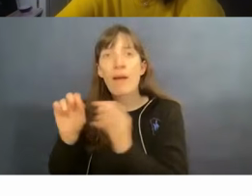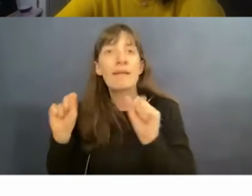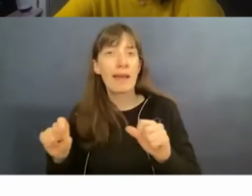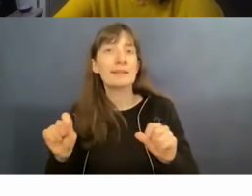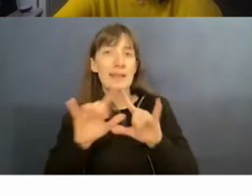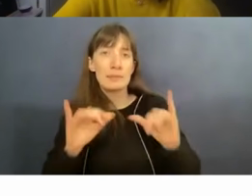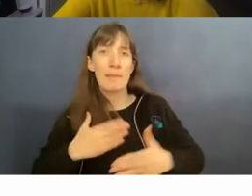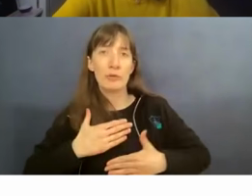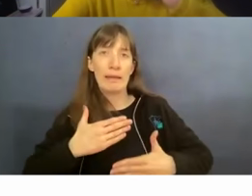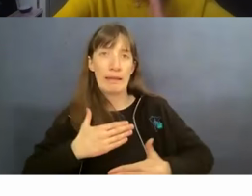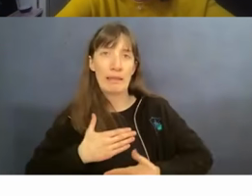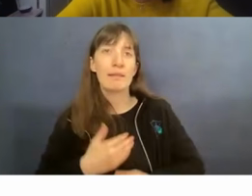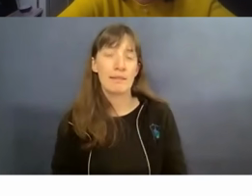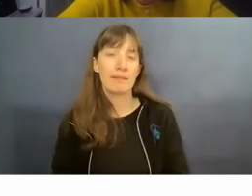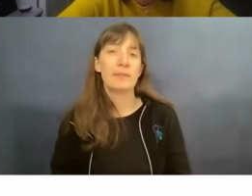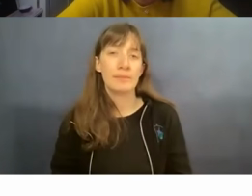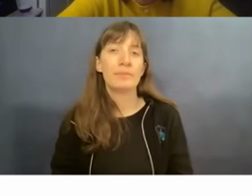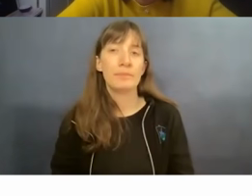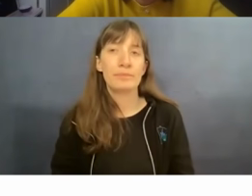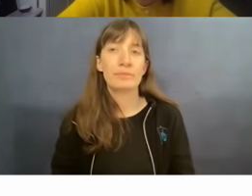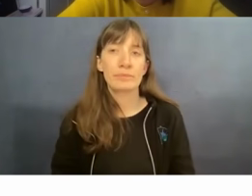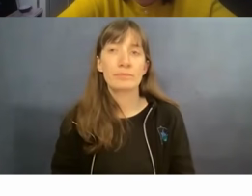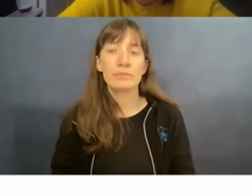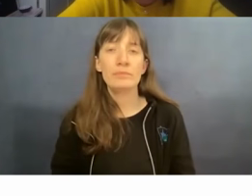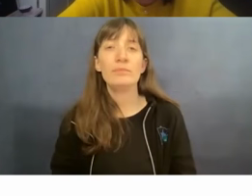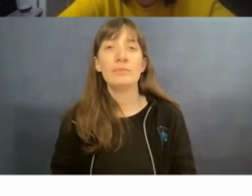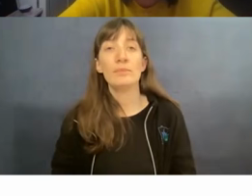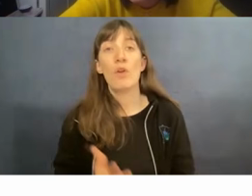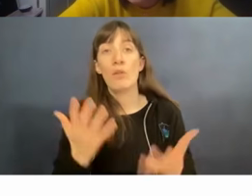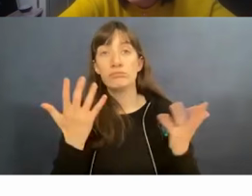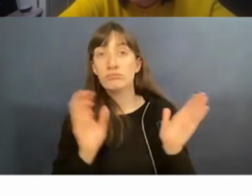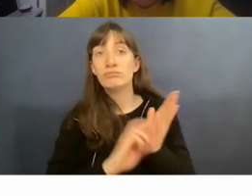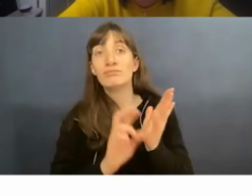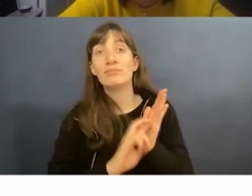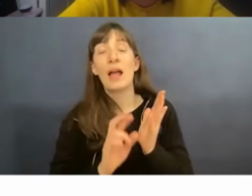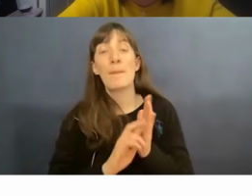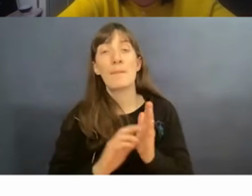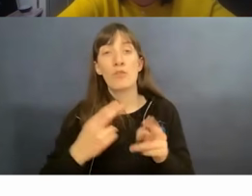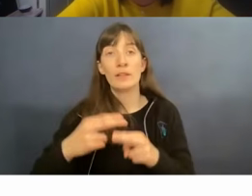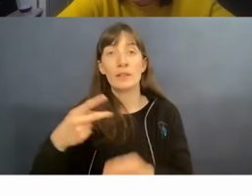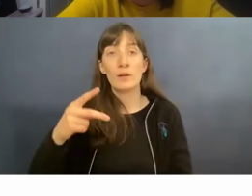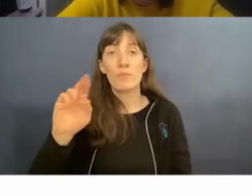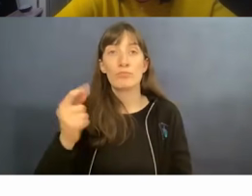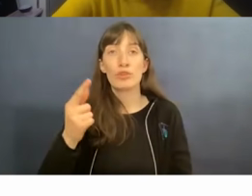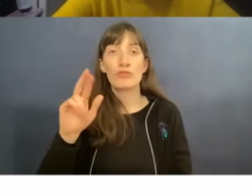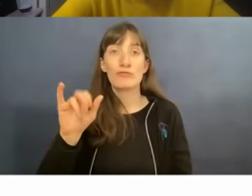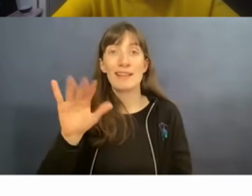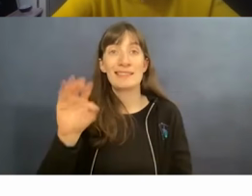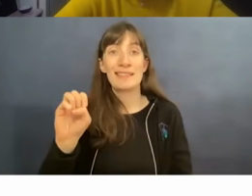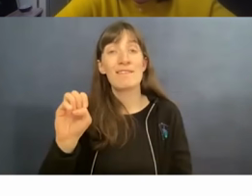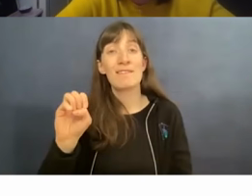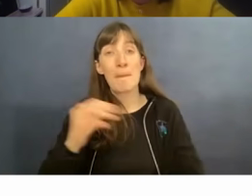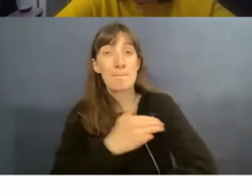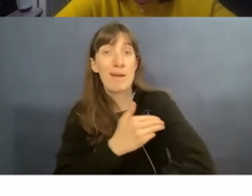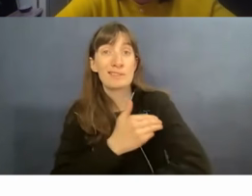too. There's also been a lot of research on progressive muscle relaxation. So again, that might not be safe